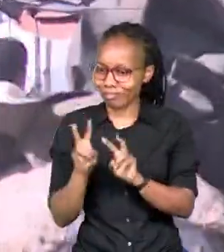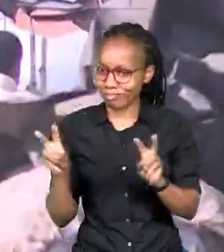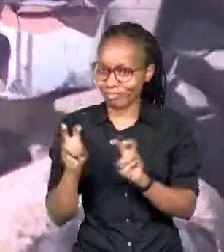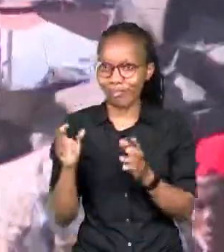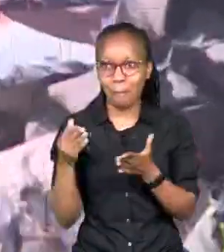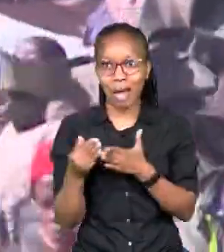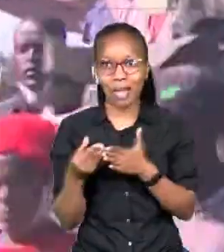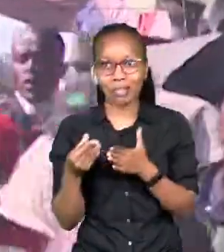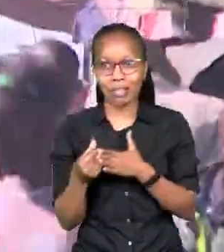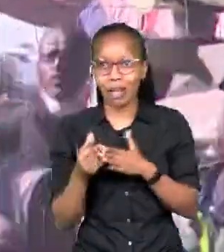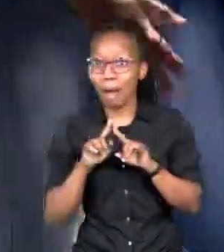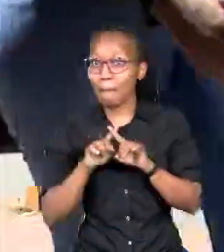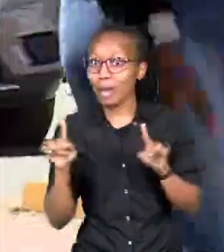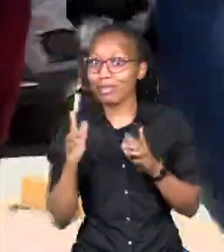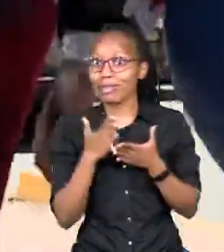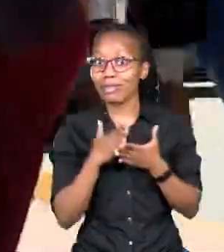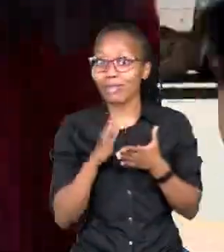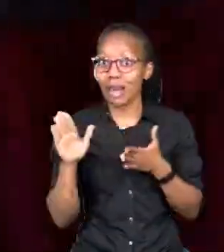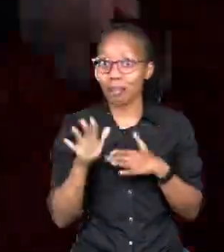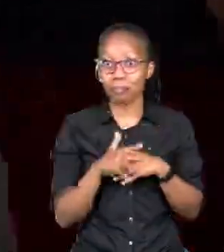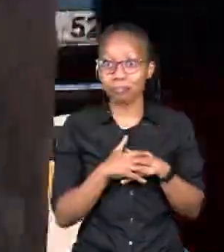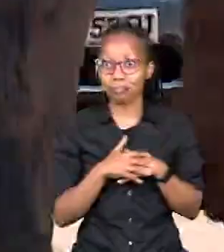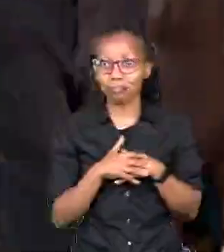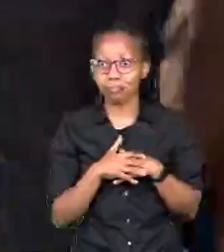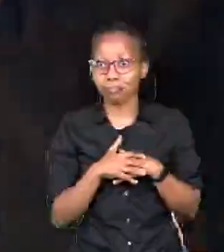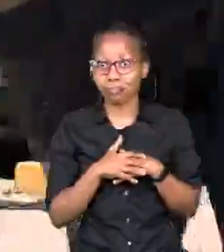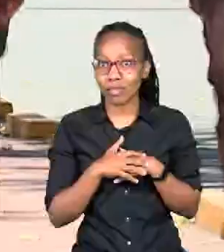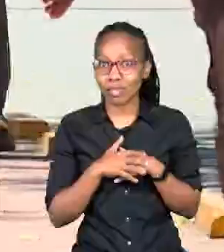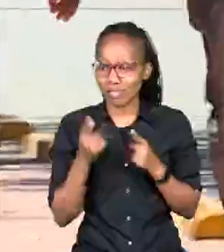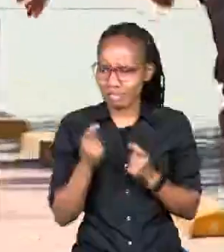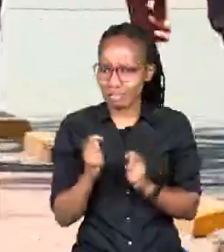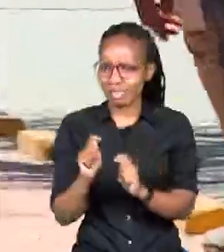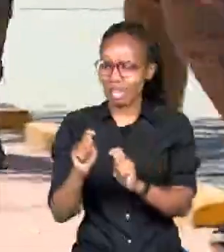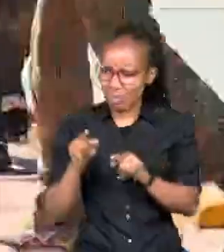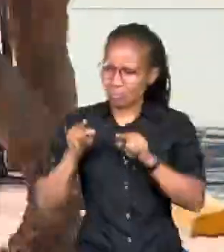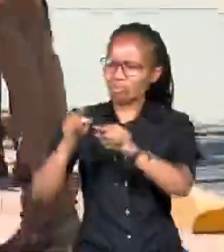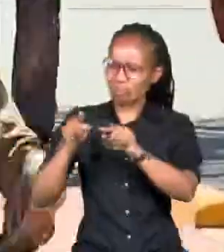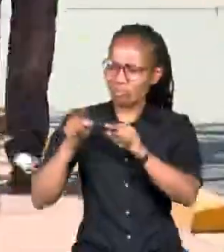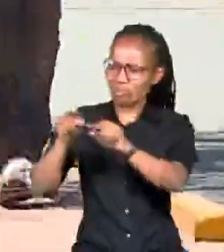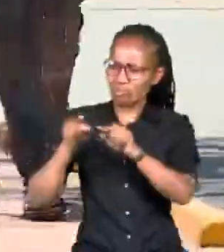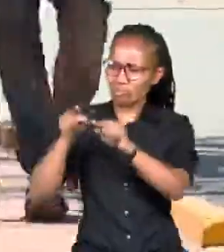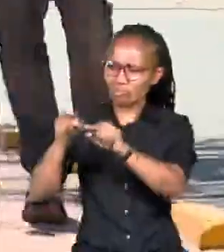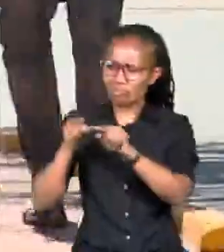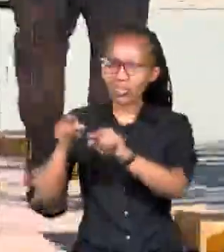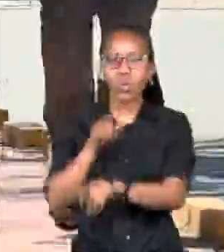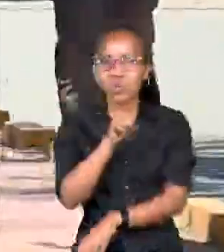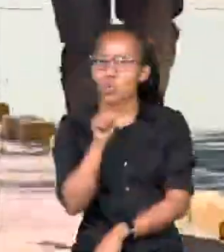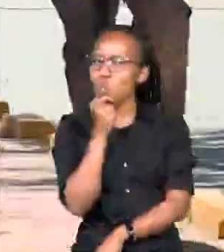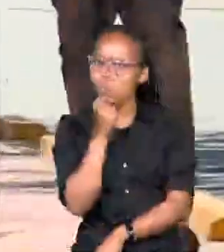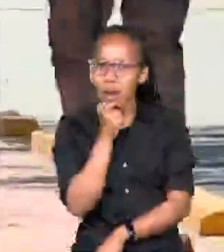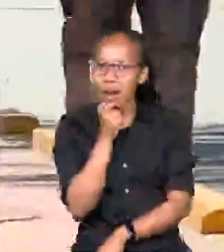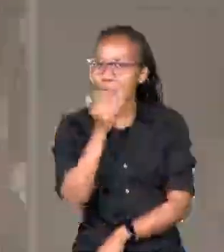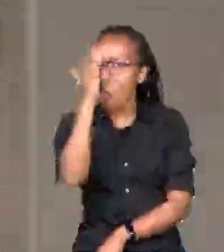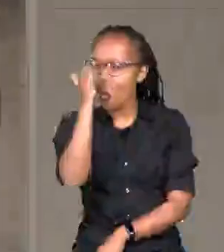look, as some would continuously take up the Deputy Jesus position and judge from high horse, have you ever wondered why they do